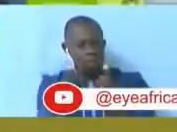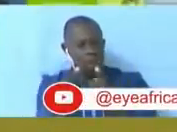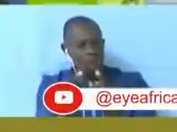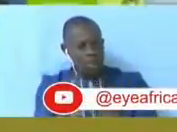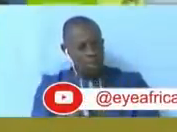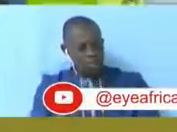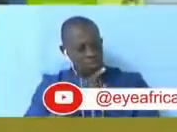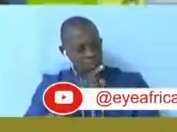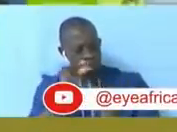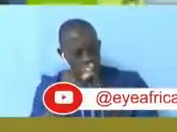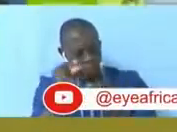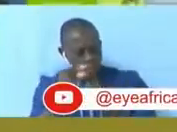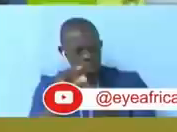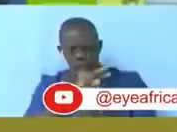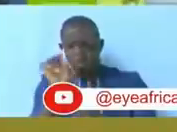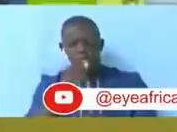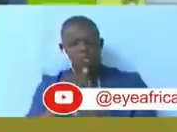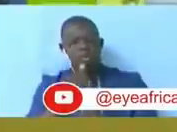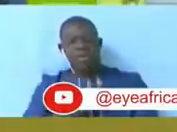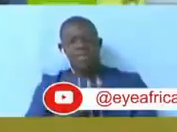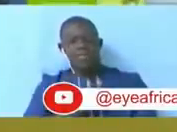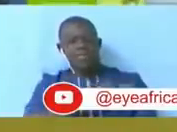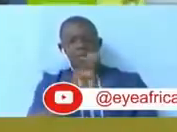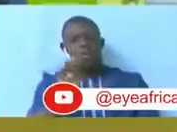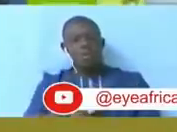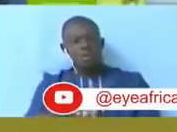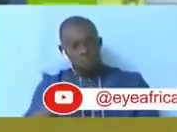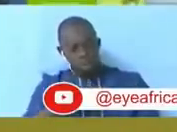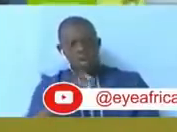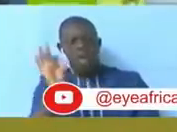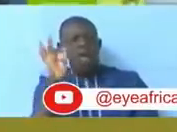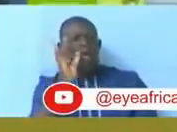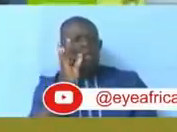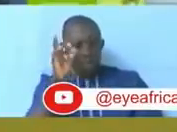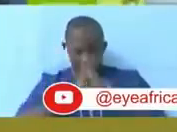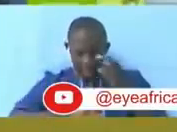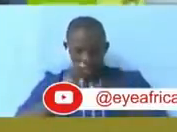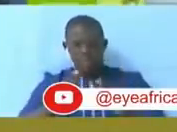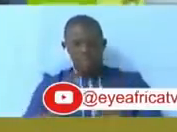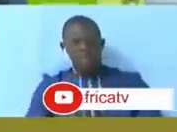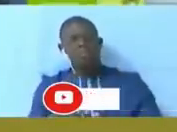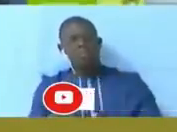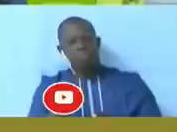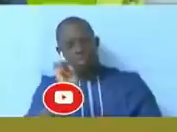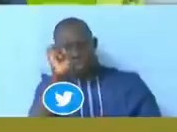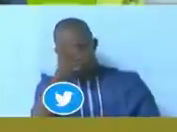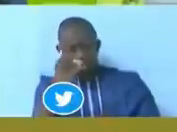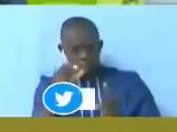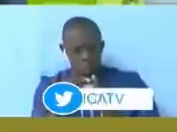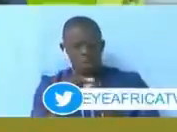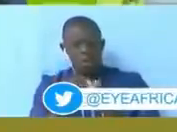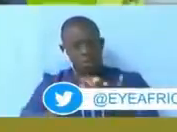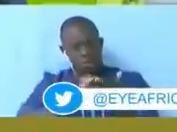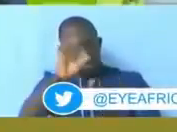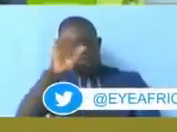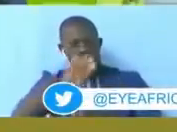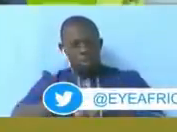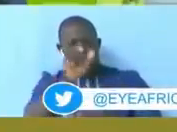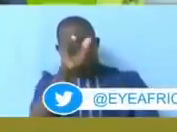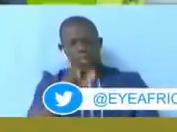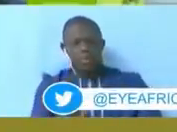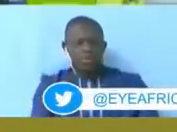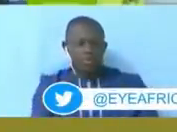stinker. But womante silandia mambo noto, ndafang lafta ajabila numfang nganyong kumakong koleng ulukiaye.